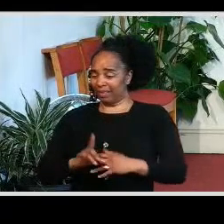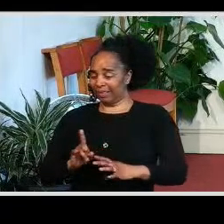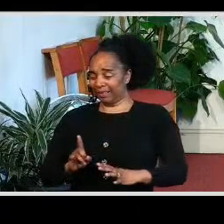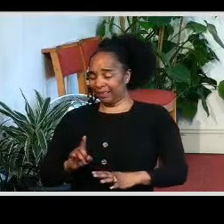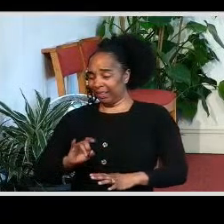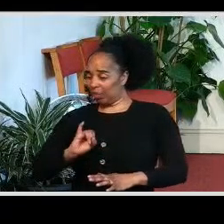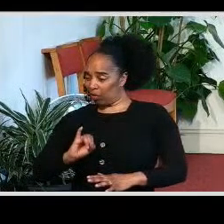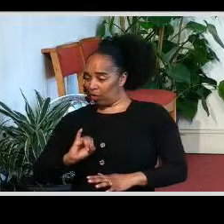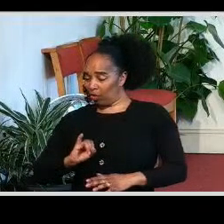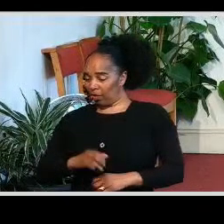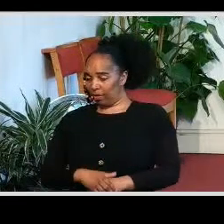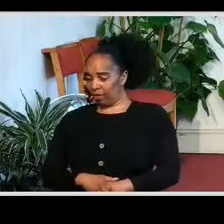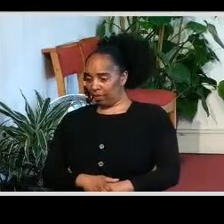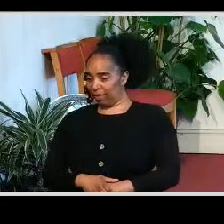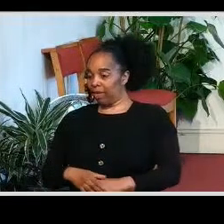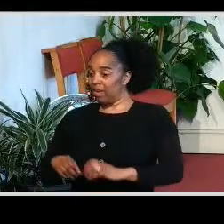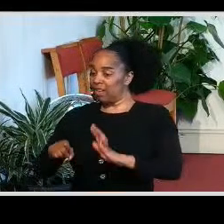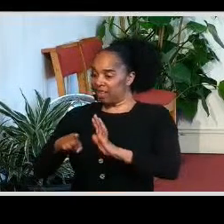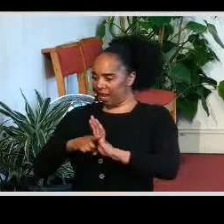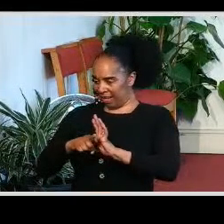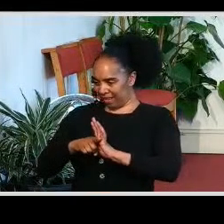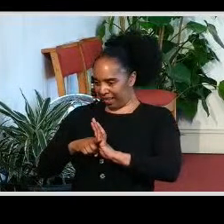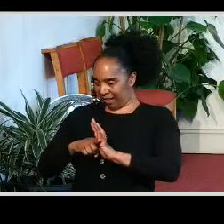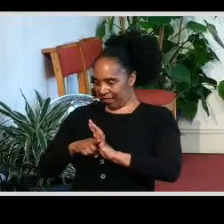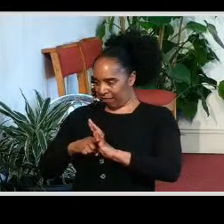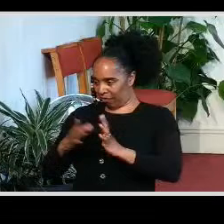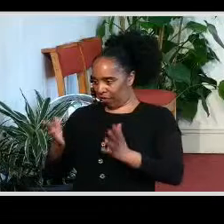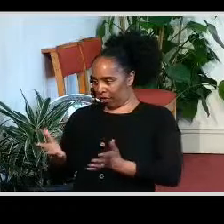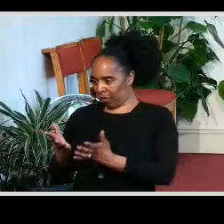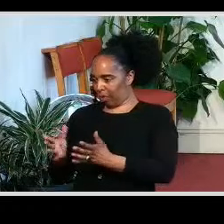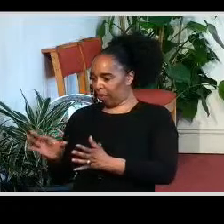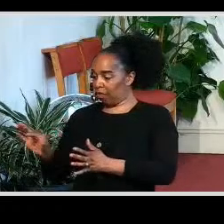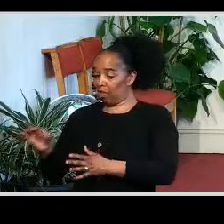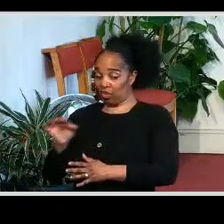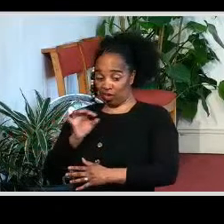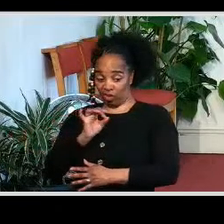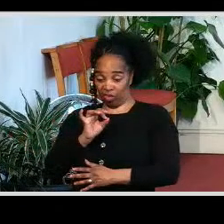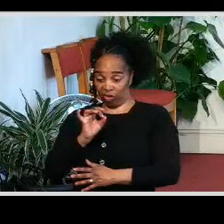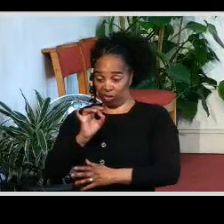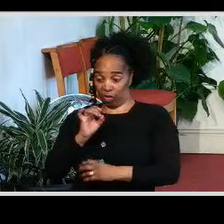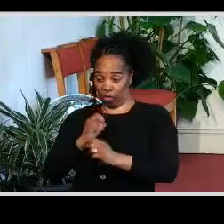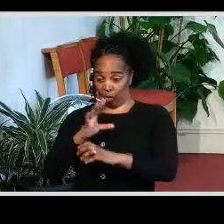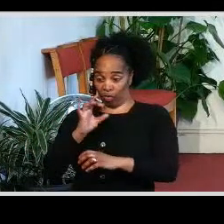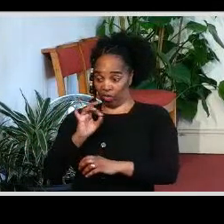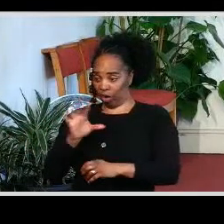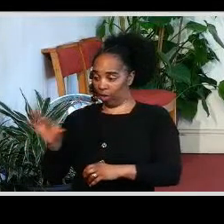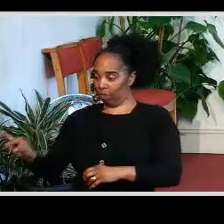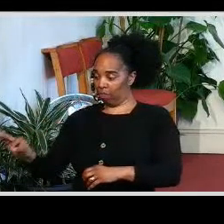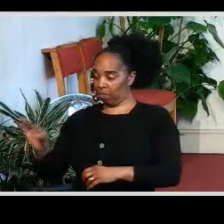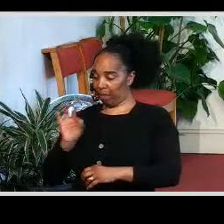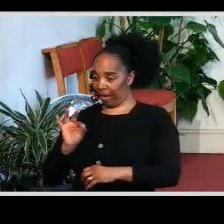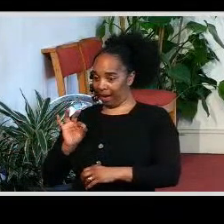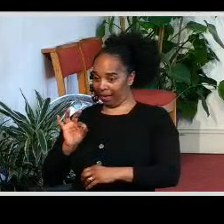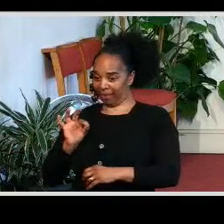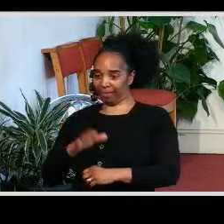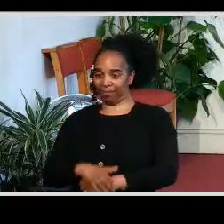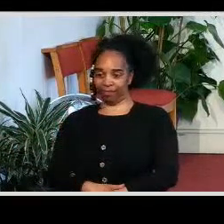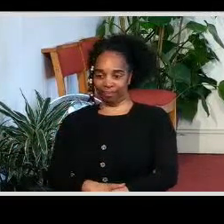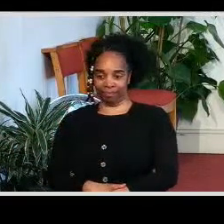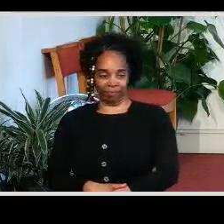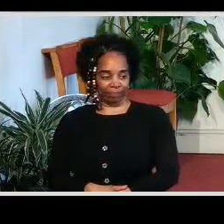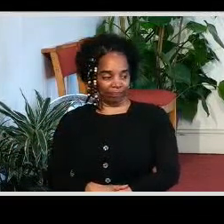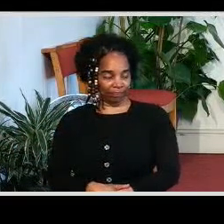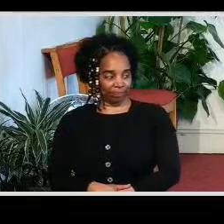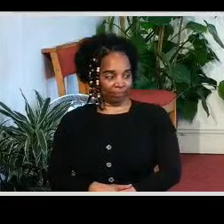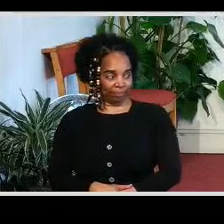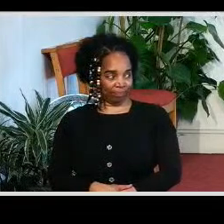acceptable, you use what's called negative reinforcement. You either remove the rewards or you don't award any reward. And